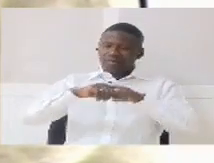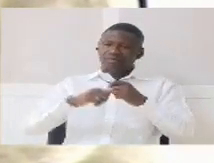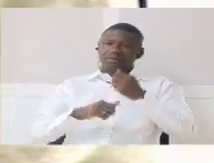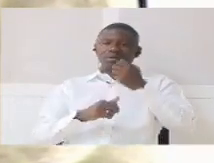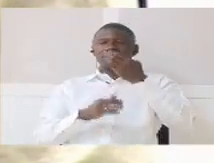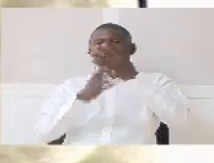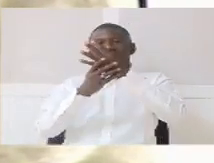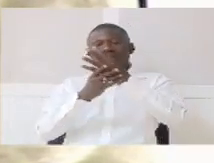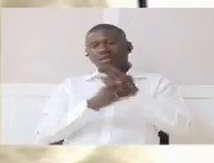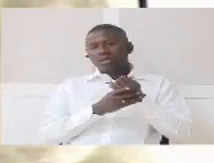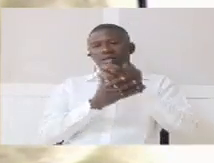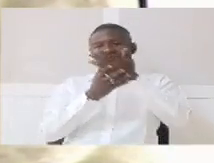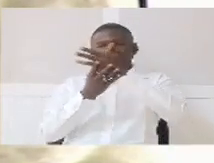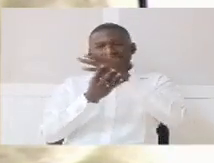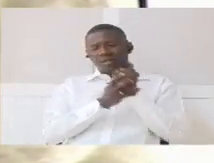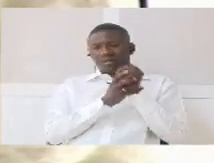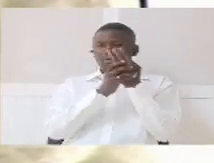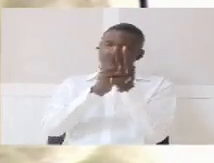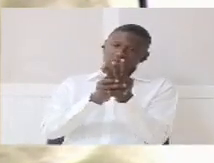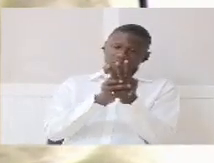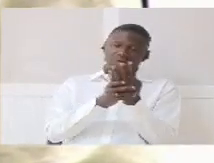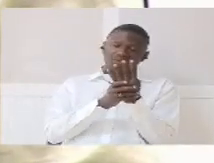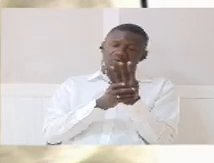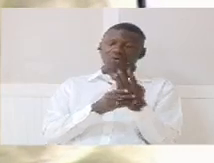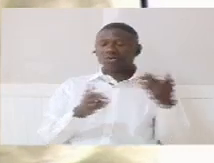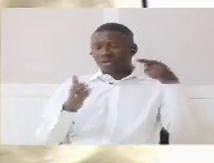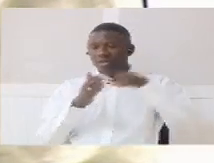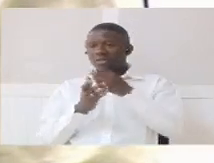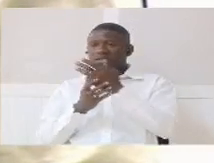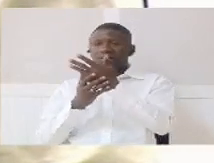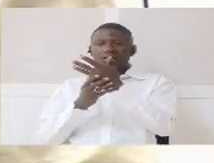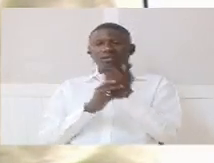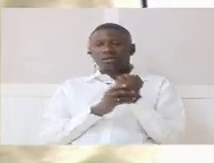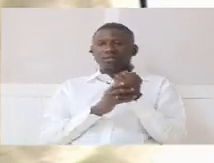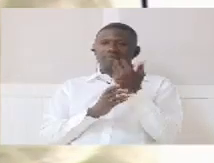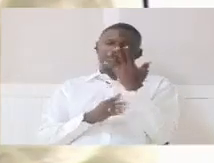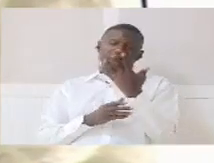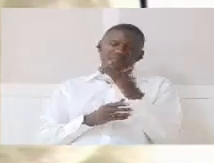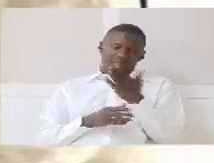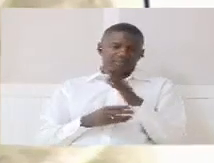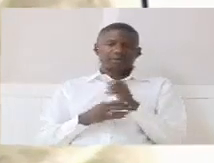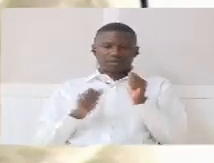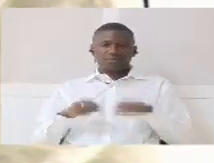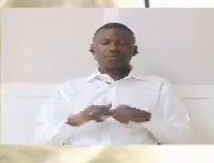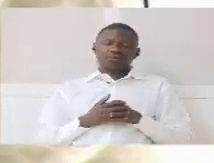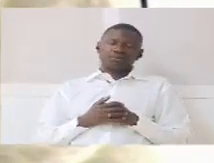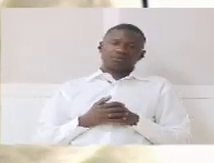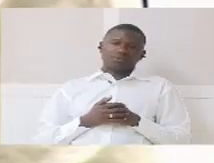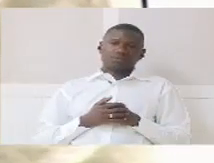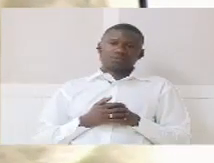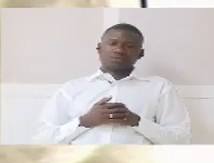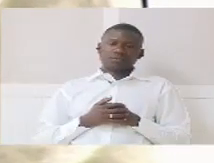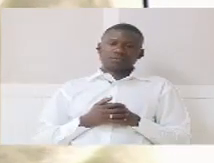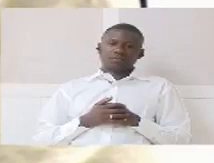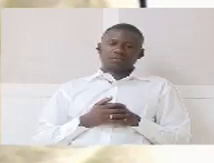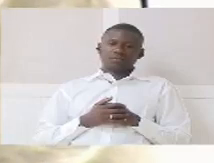could have been during that time and thereafter what time bring do no remember ngalo ko ila frequent knowledge ngamini kalamta wo after